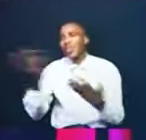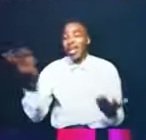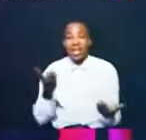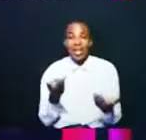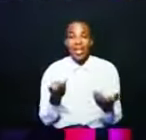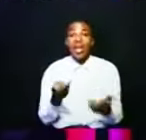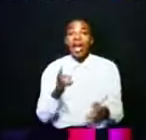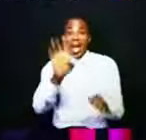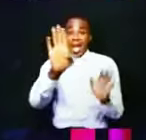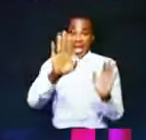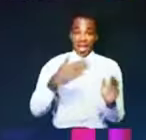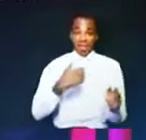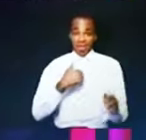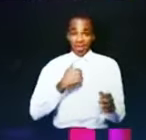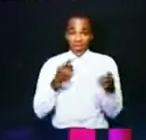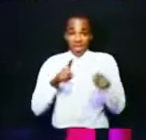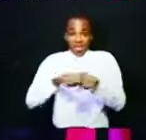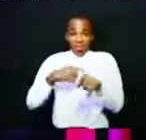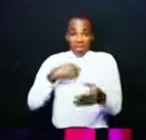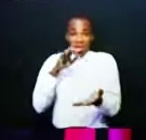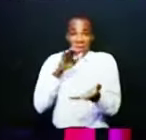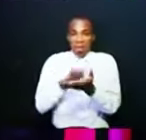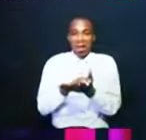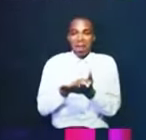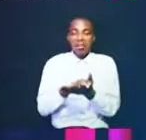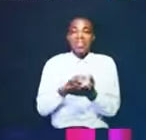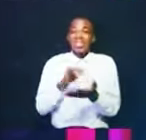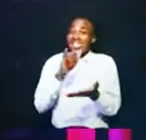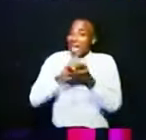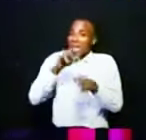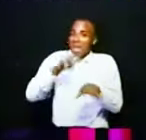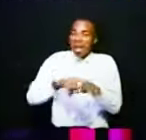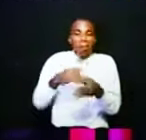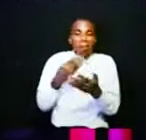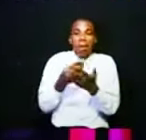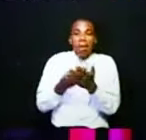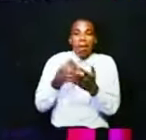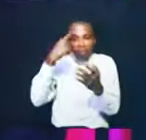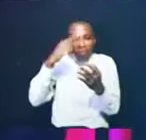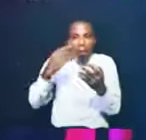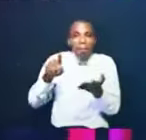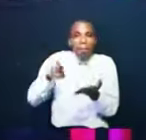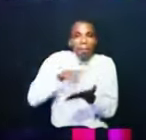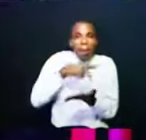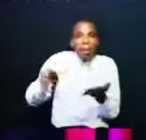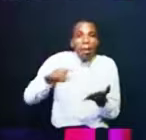when I married, I didn't have money for refreshment.